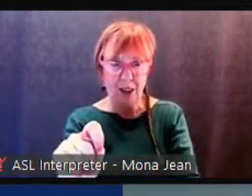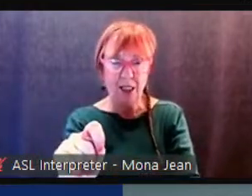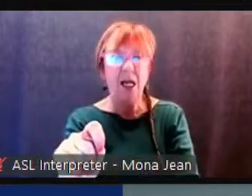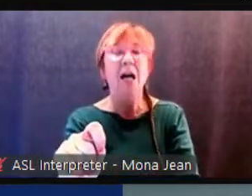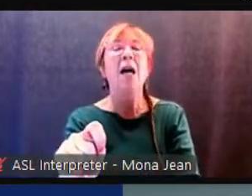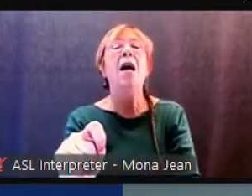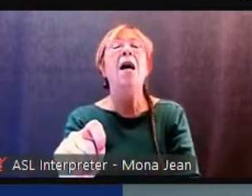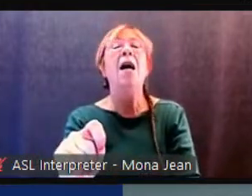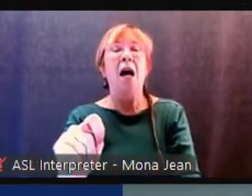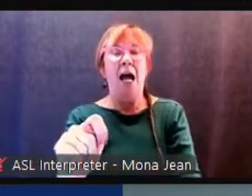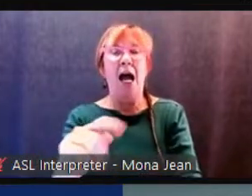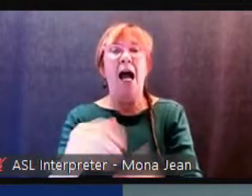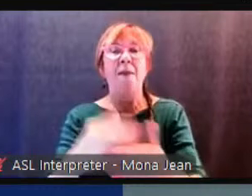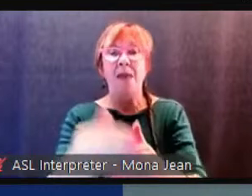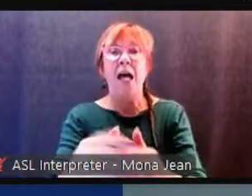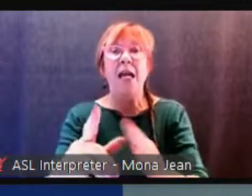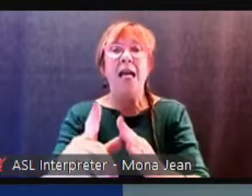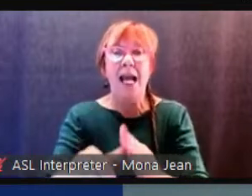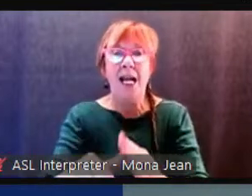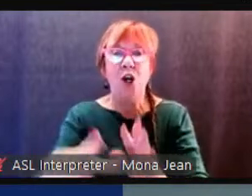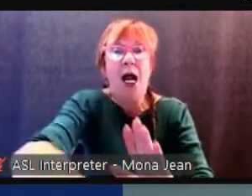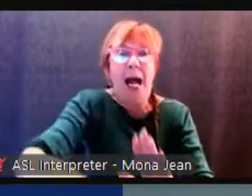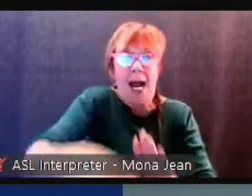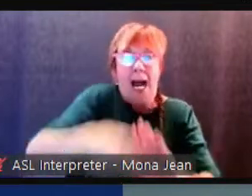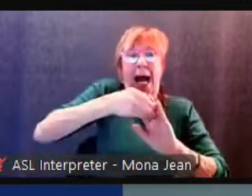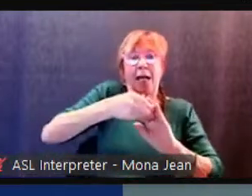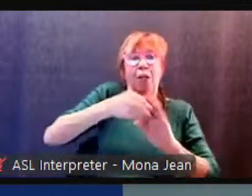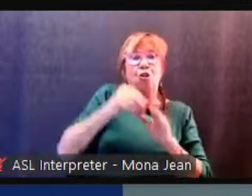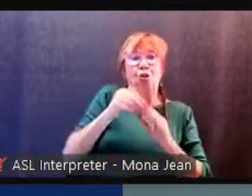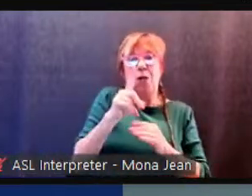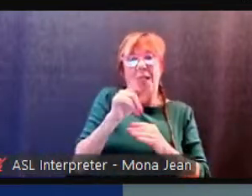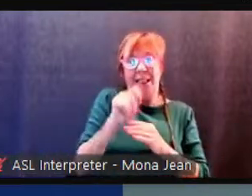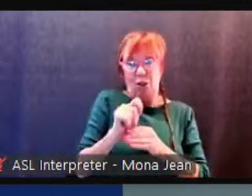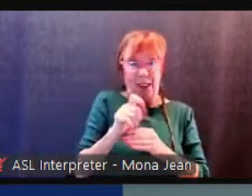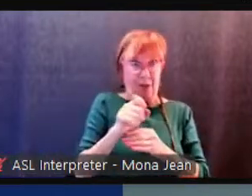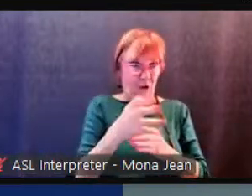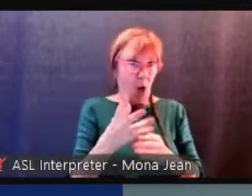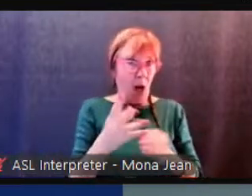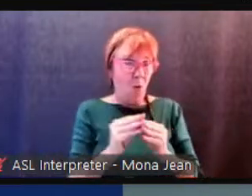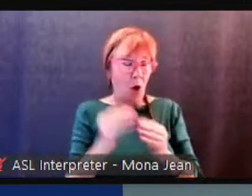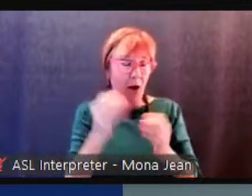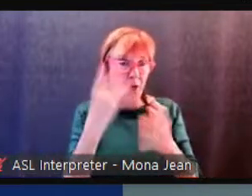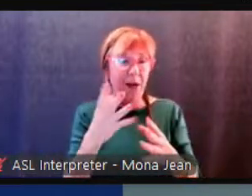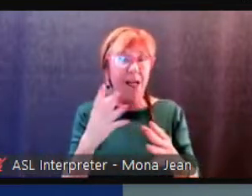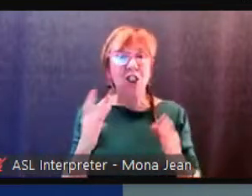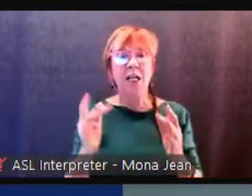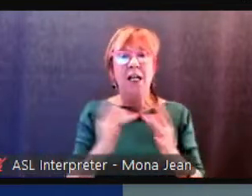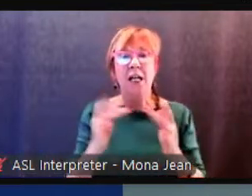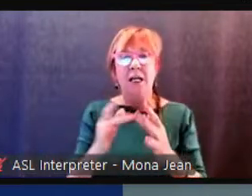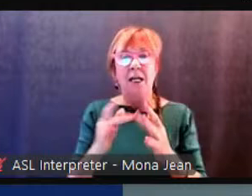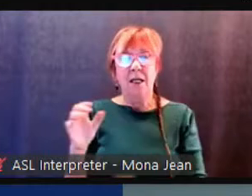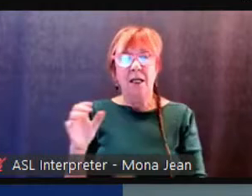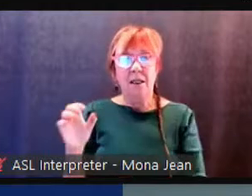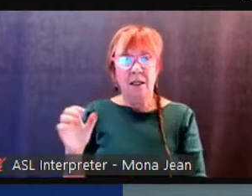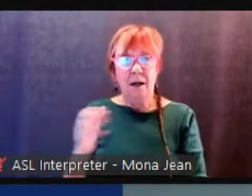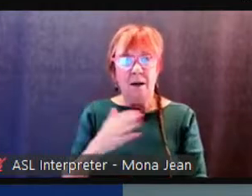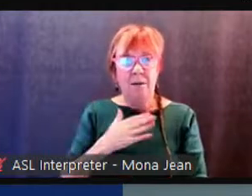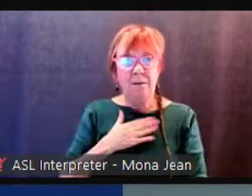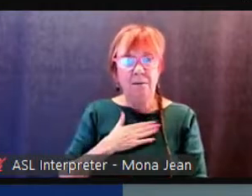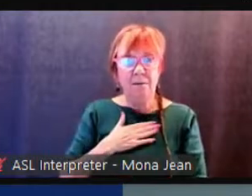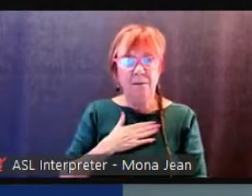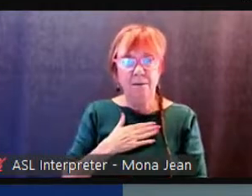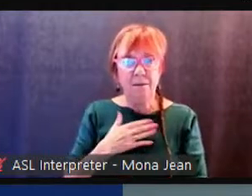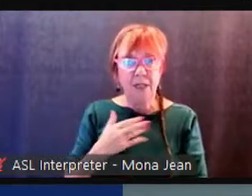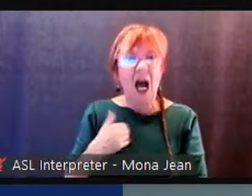annexed into the district. So if you or your neighbors would like more information, they can contact Ewan Singh on my team. I'll